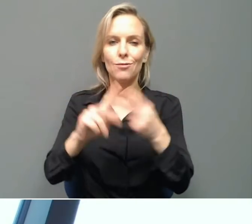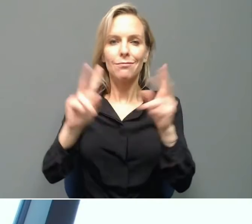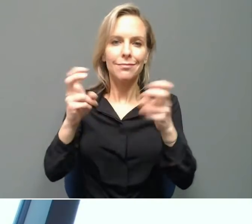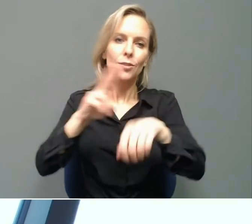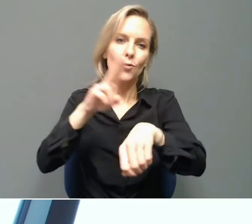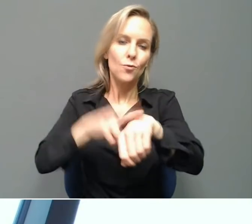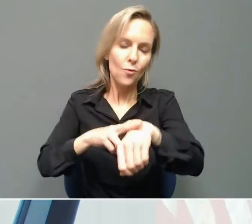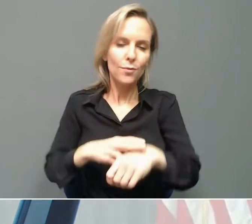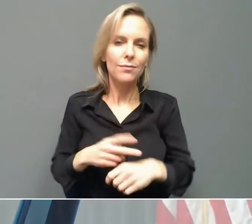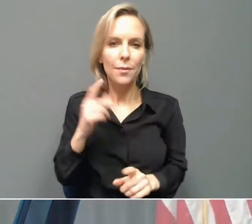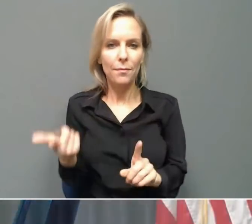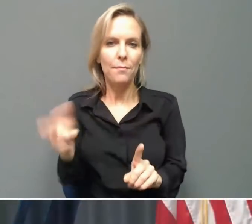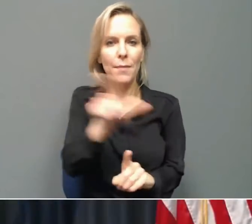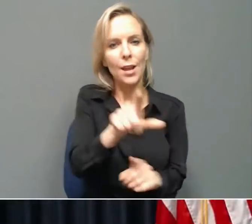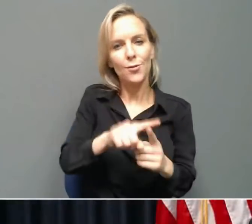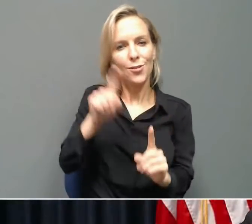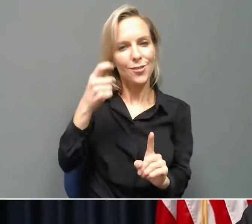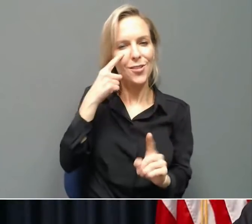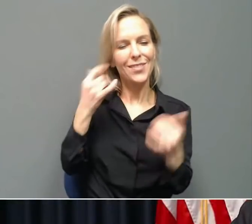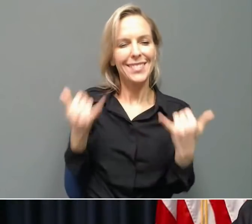Governor.